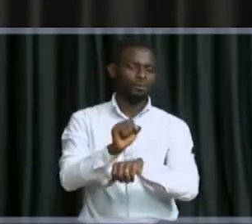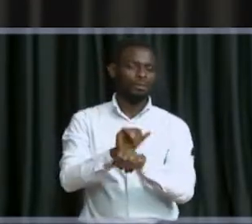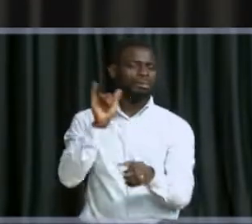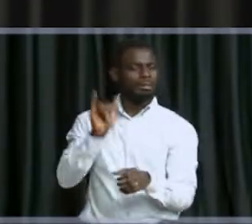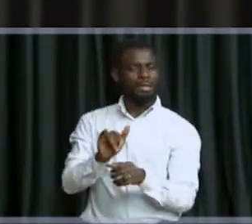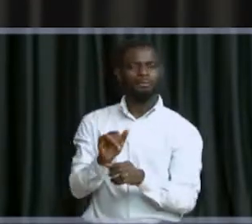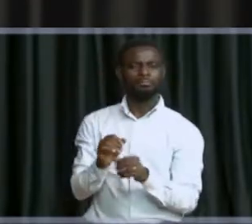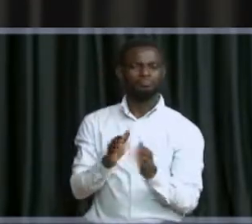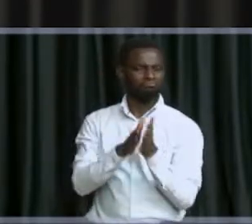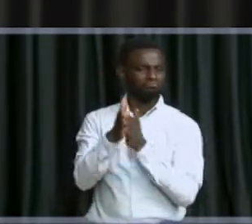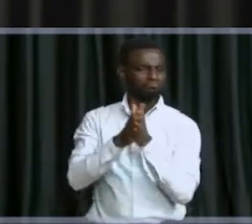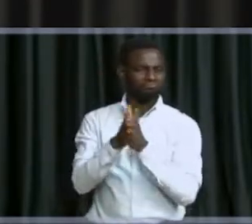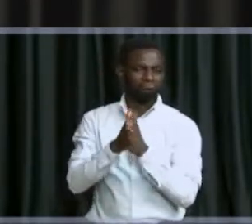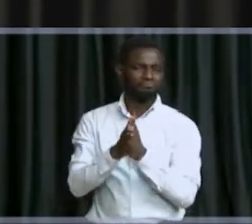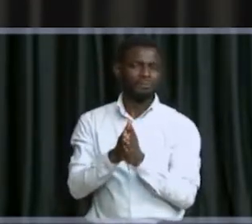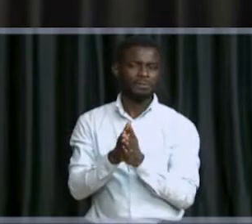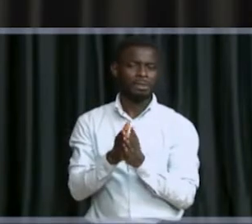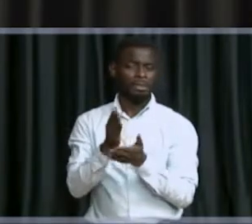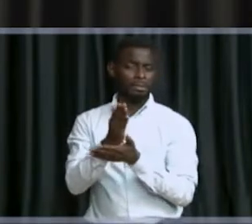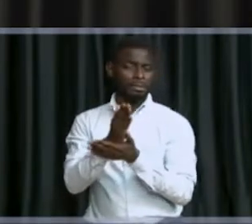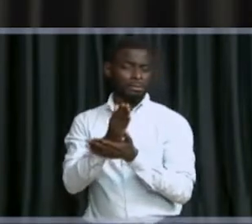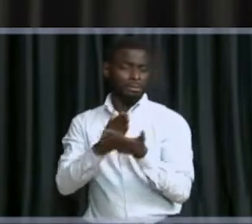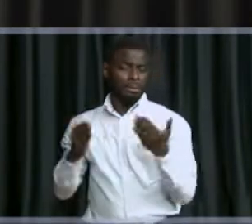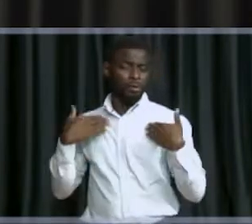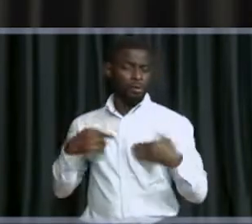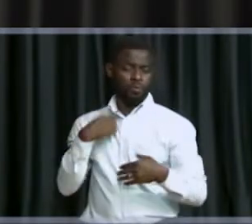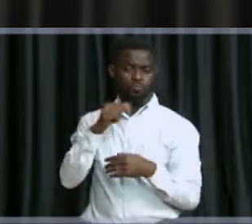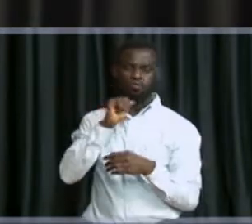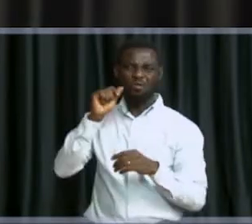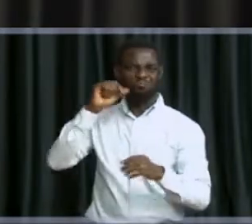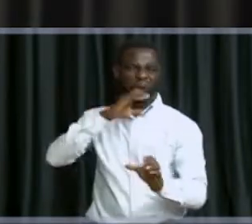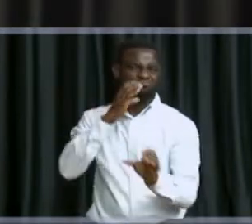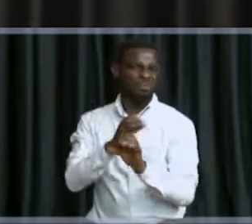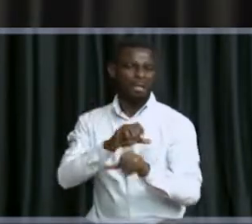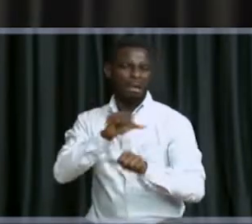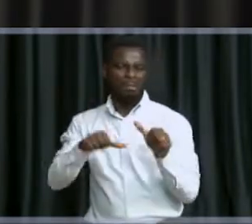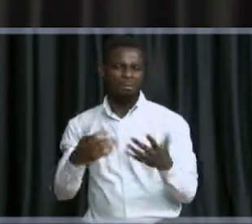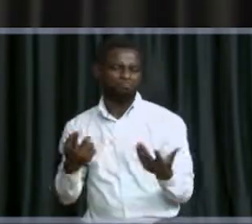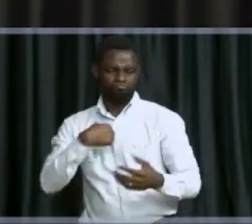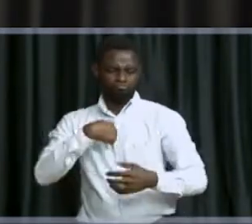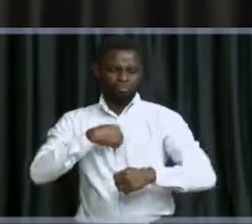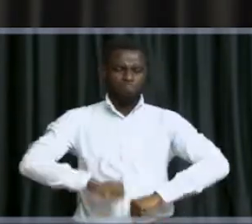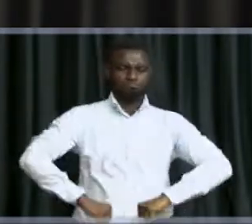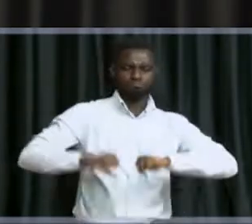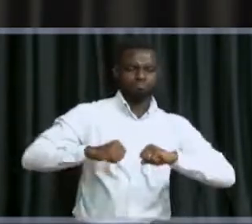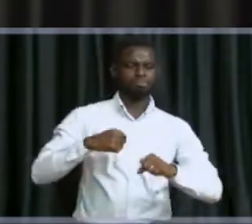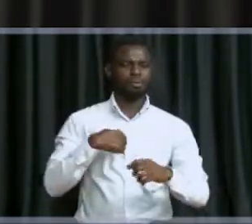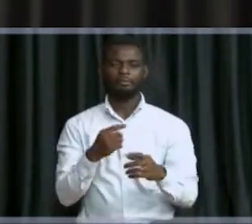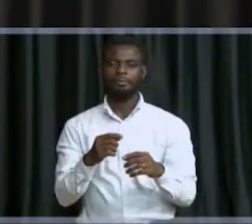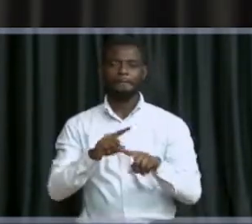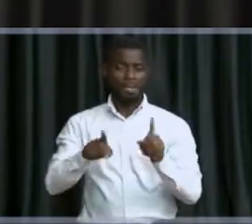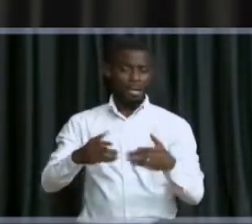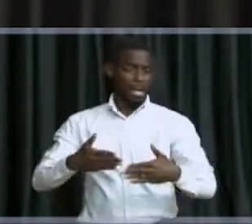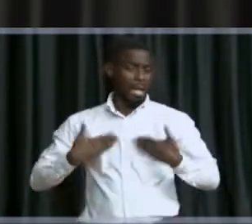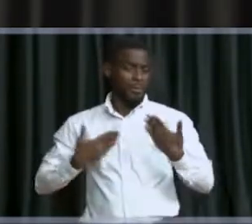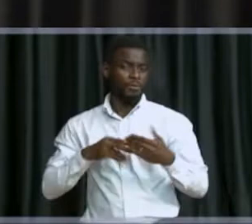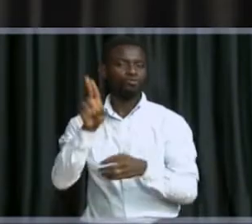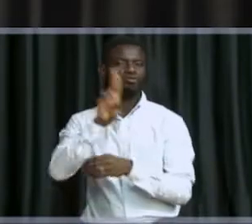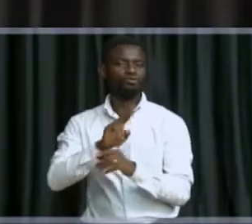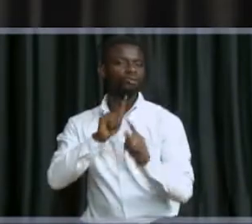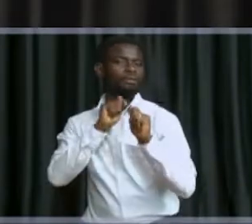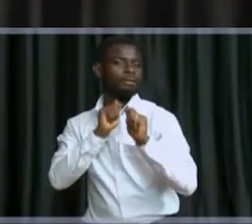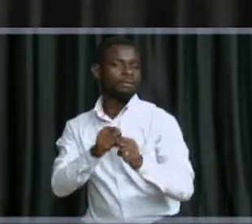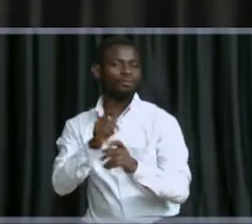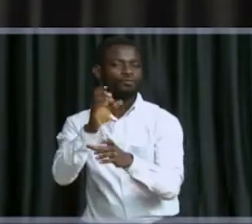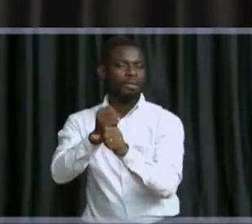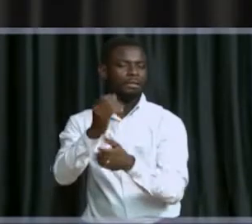sembi ubi uditumi ewe jumamusei wawenidibre nimu omane niji nadu machedia unyangrumpo ndia mano